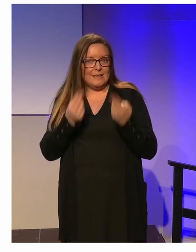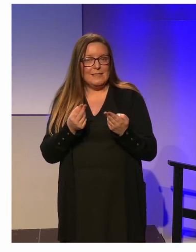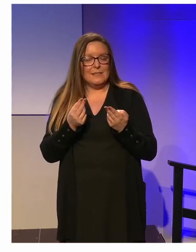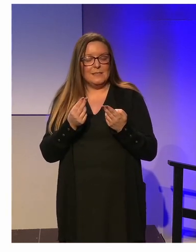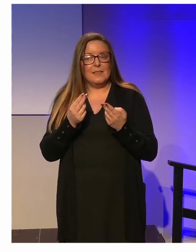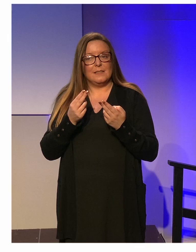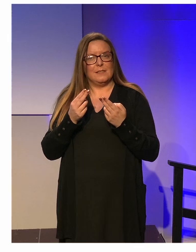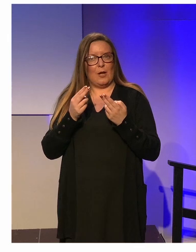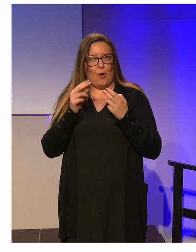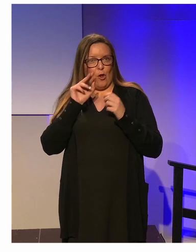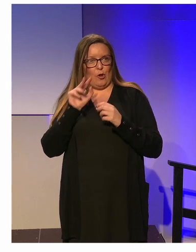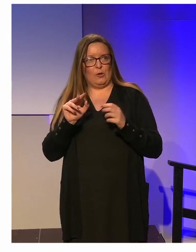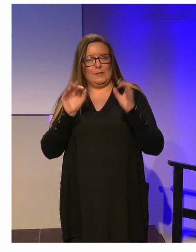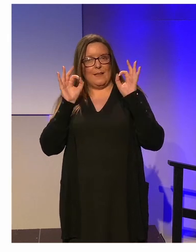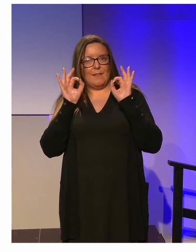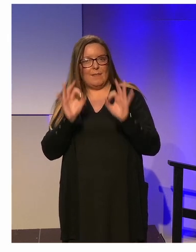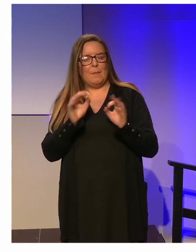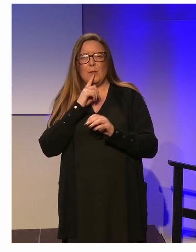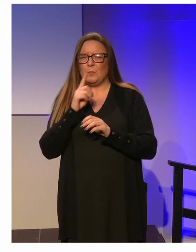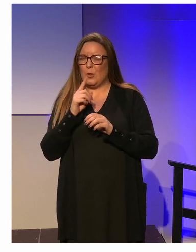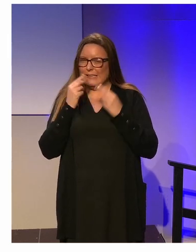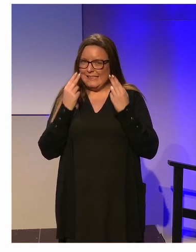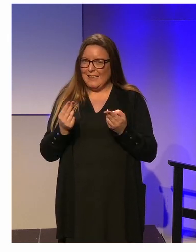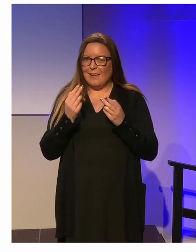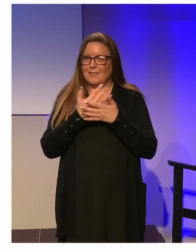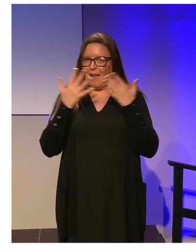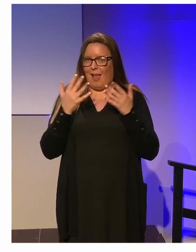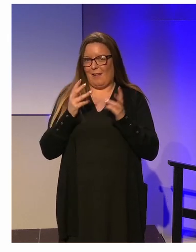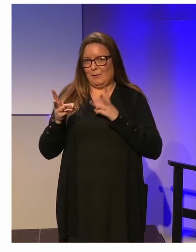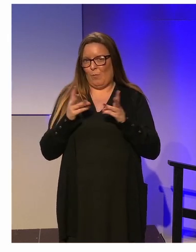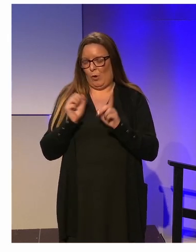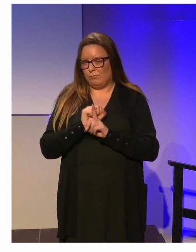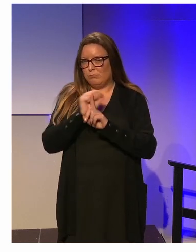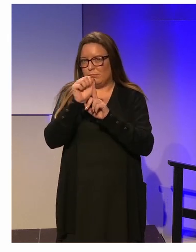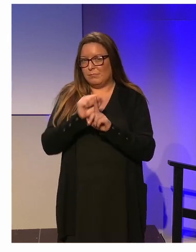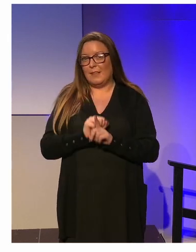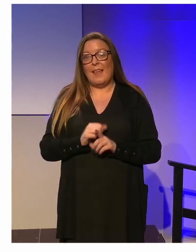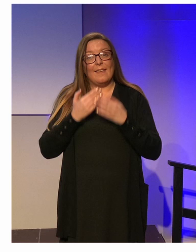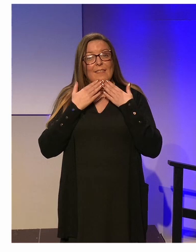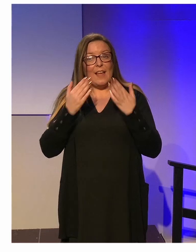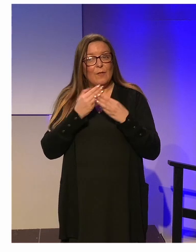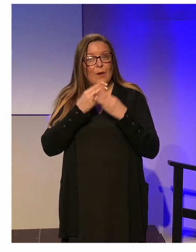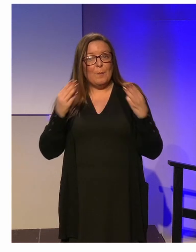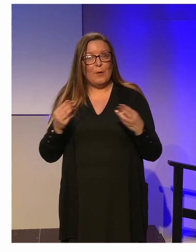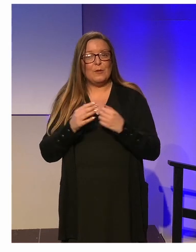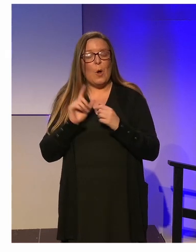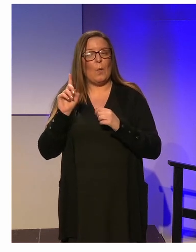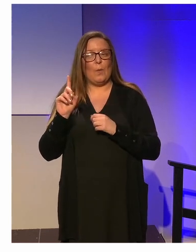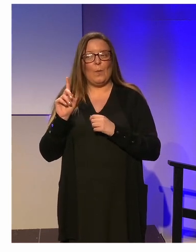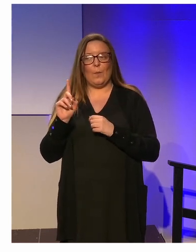looks fabulous, but it needs a lot of work. So it's food for thought on that. But thank you very much. Oh, hold